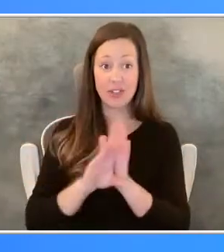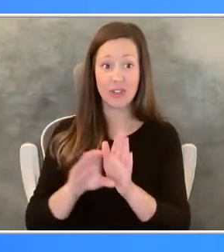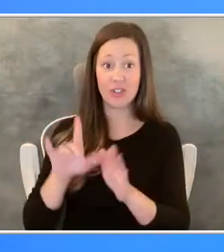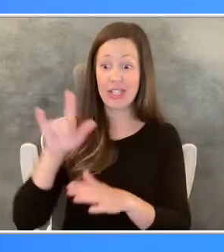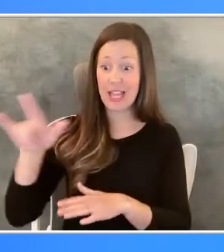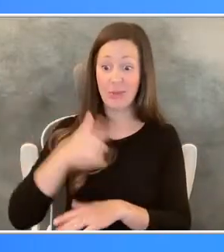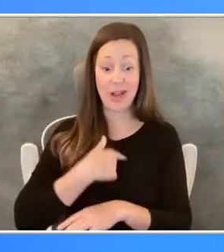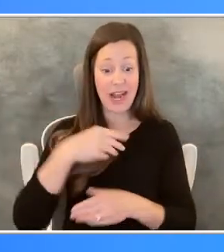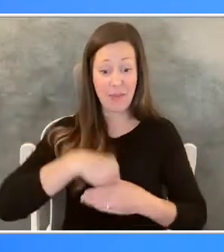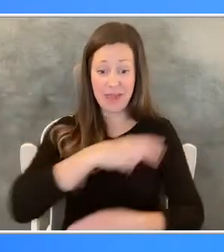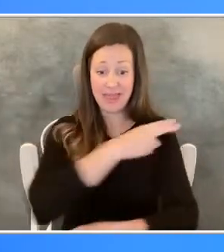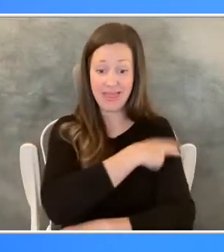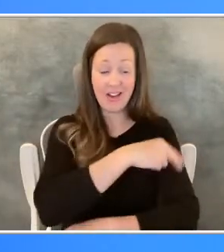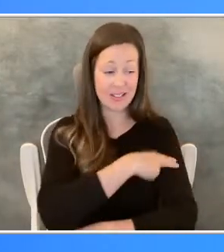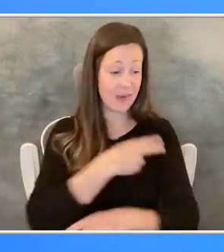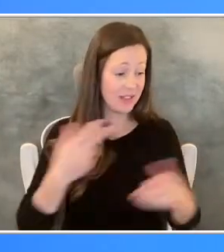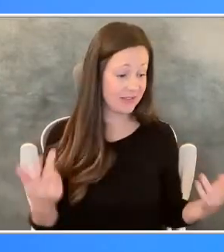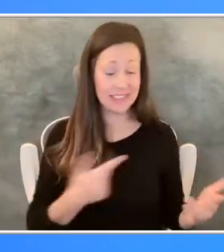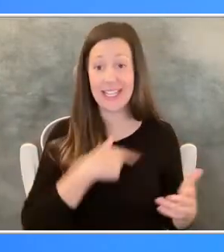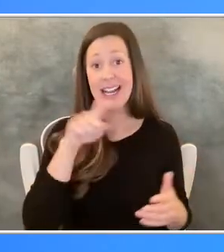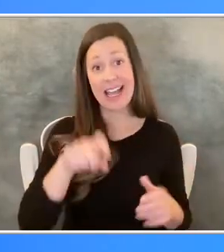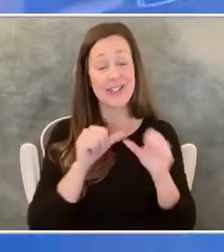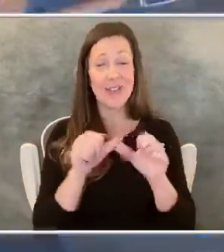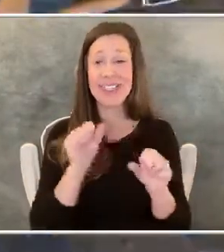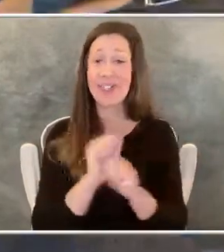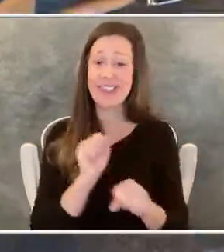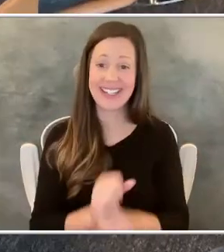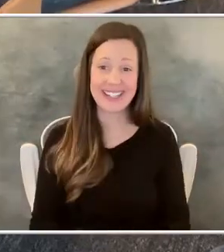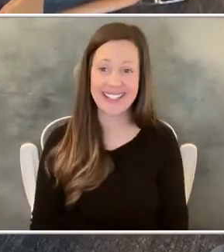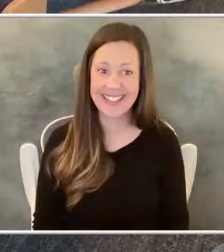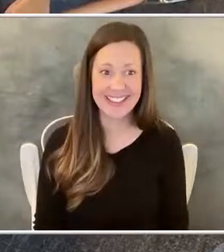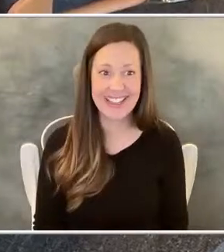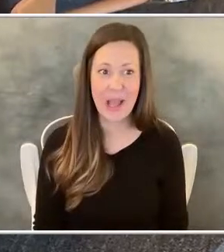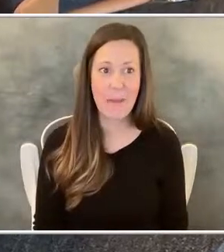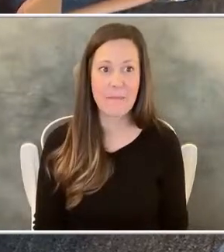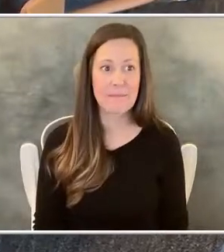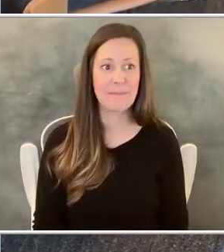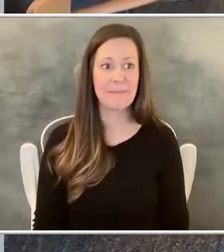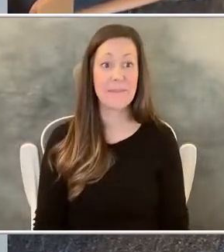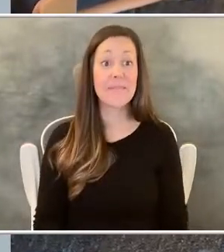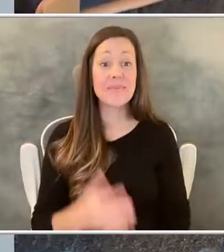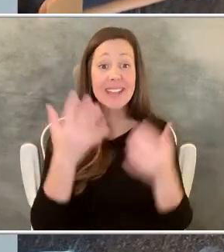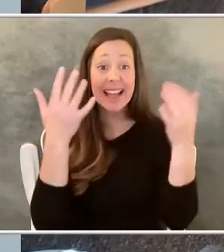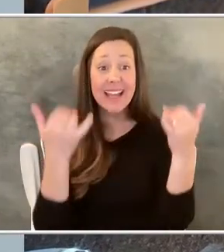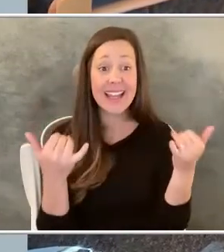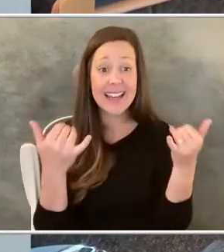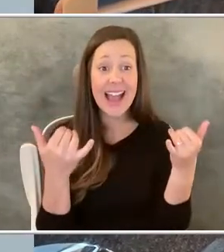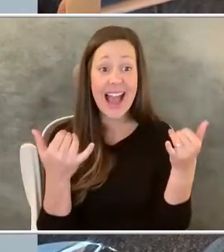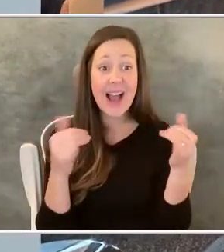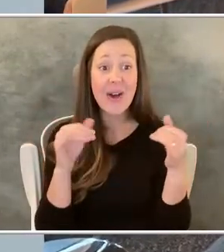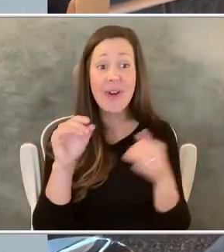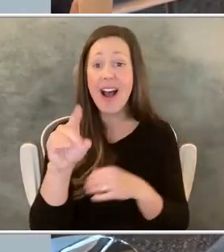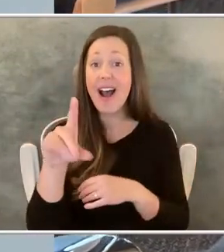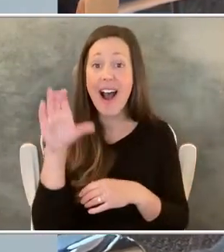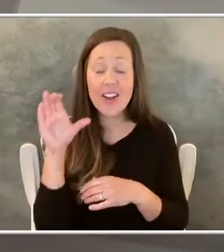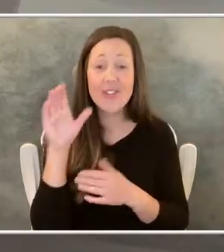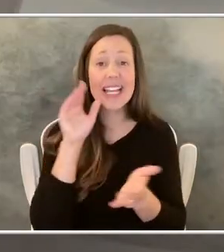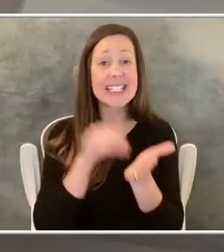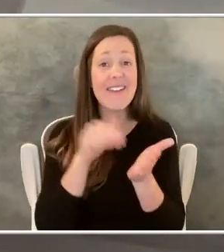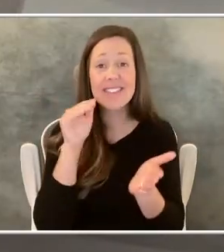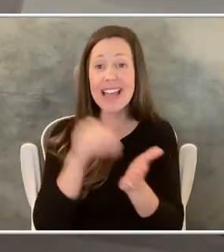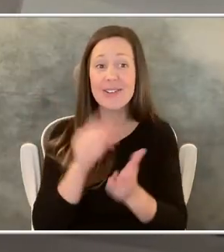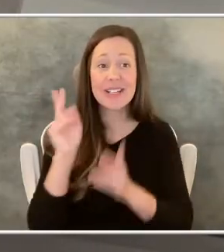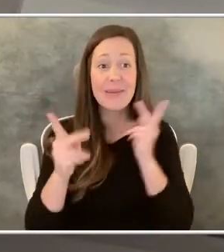I had to continue to work. Tell us about the piece, seen now by hundreds of thousands inside the airport. Tell us